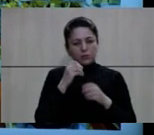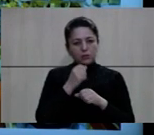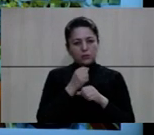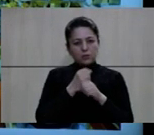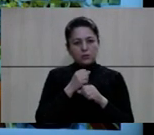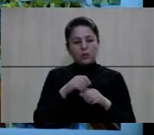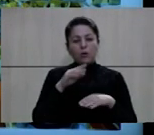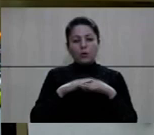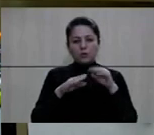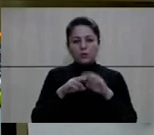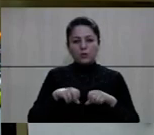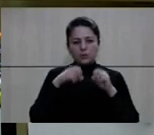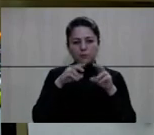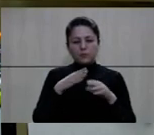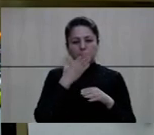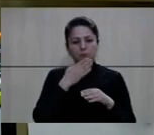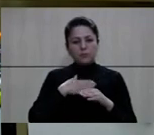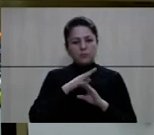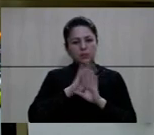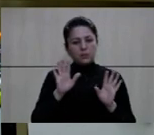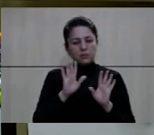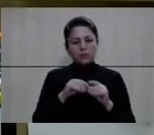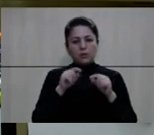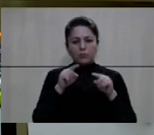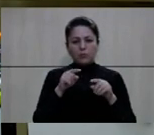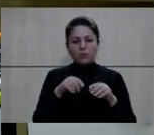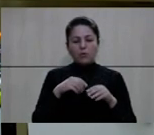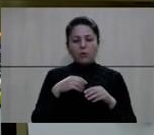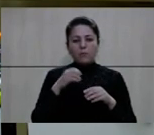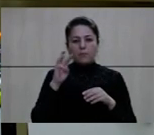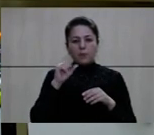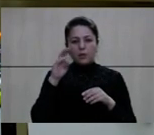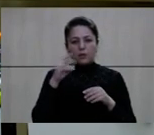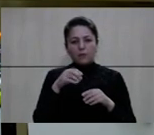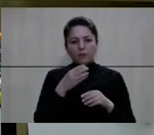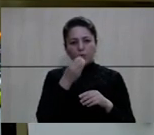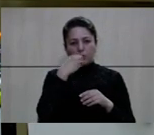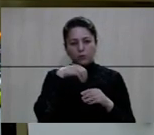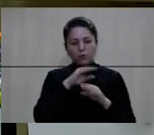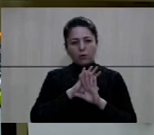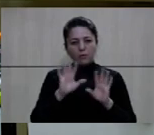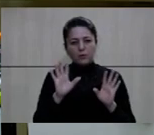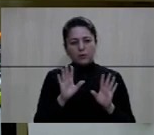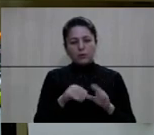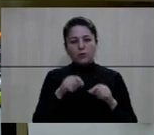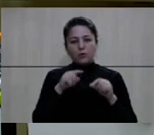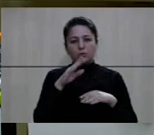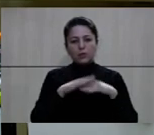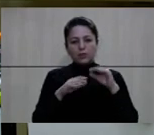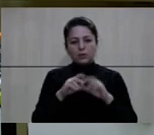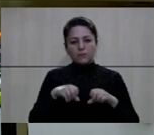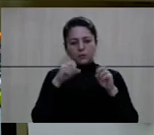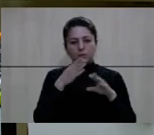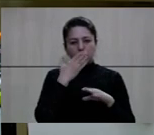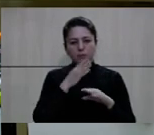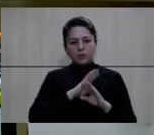o'sha kasbini sevmasligi bu borada ma'naviy oziqani ola olmaganligidan, o'sha kasbini